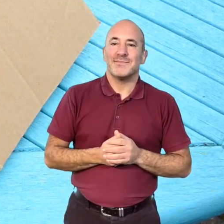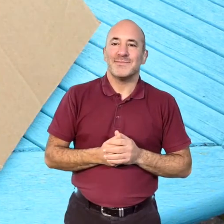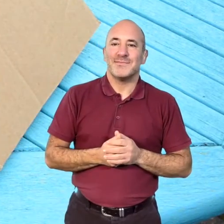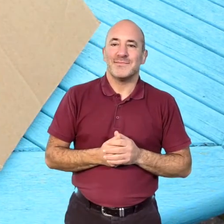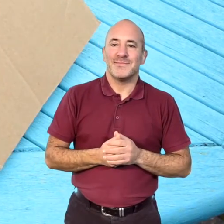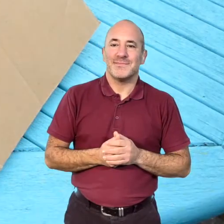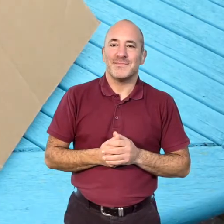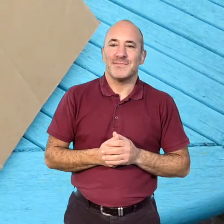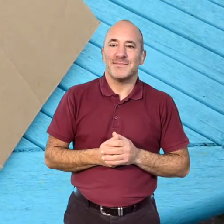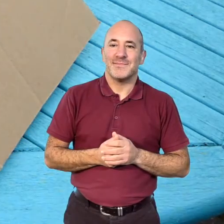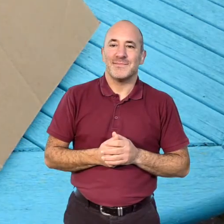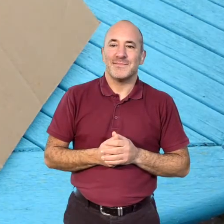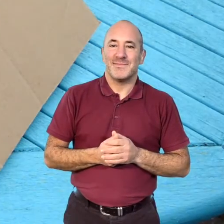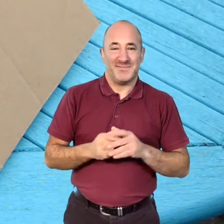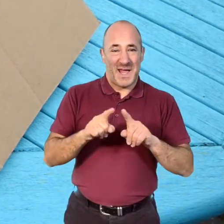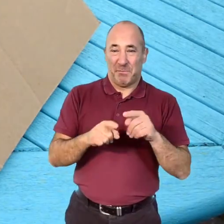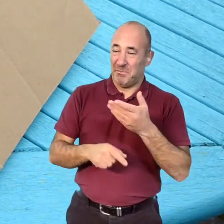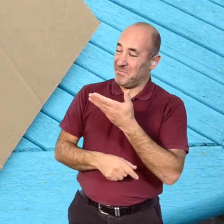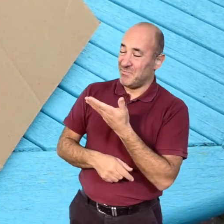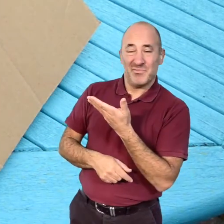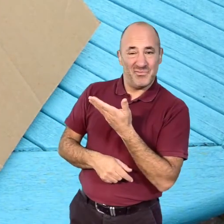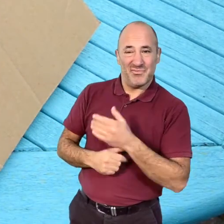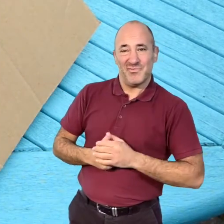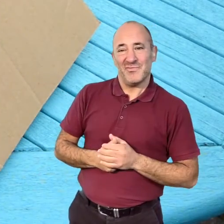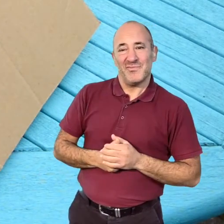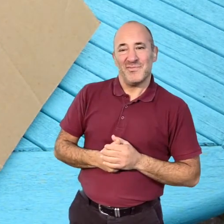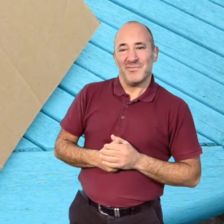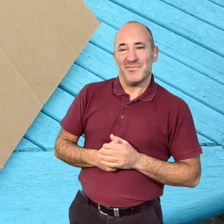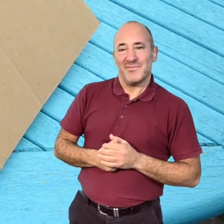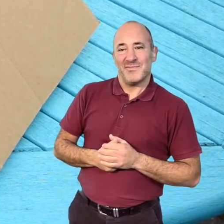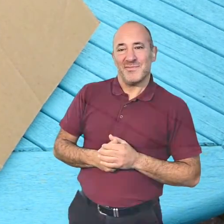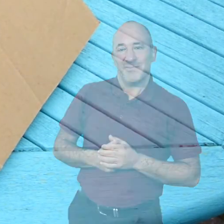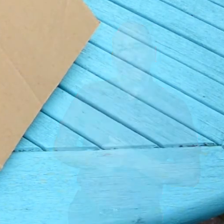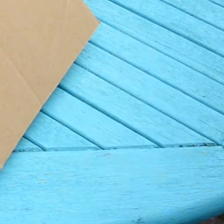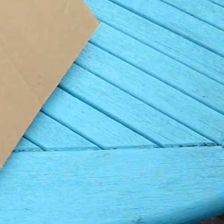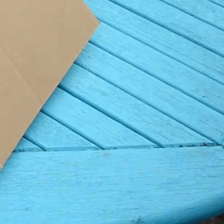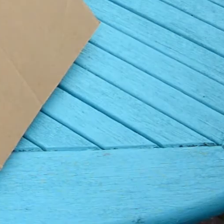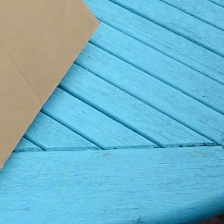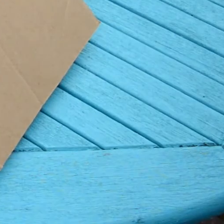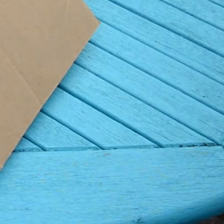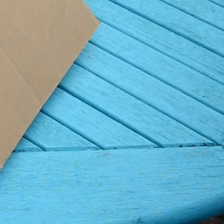get a long piece about the length of one of the edges of my box.